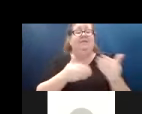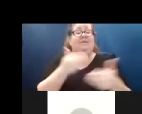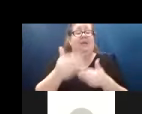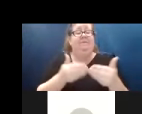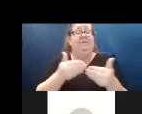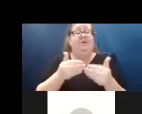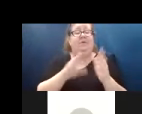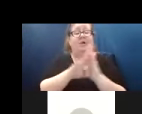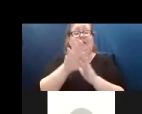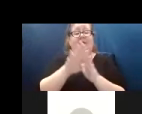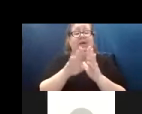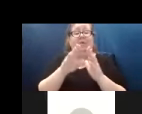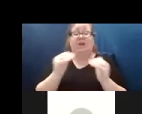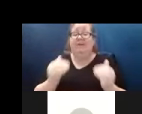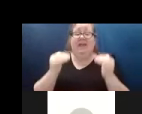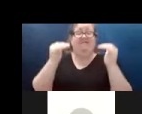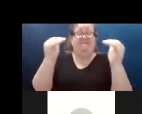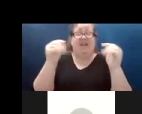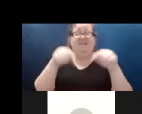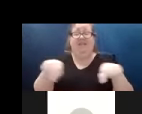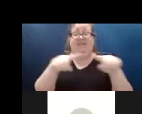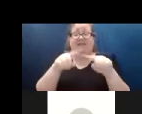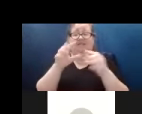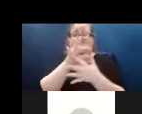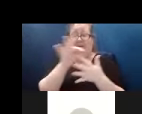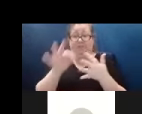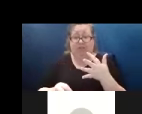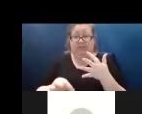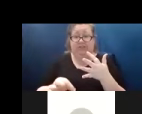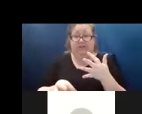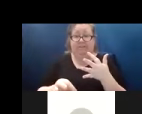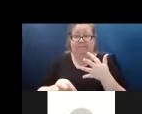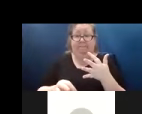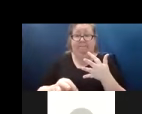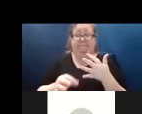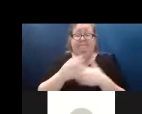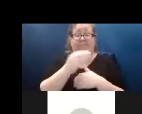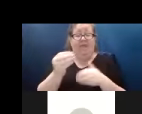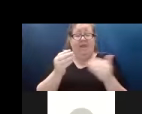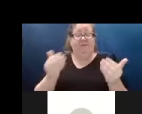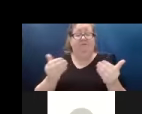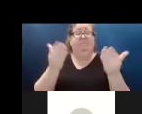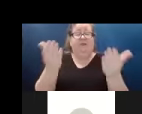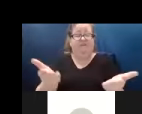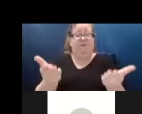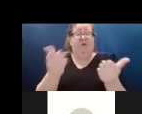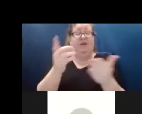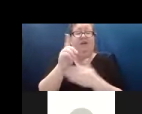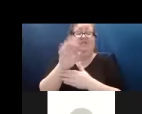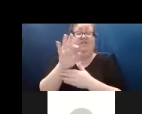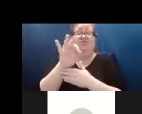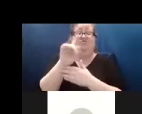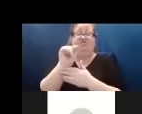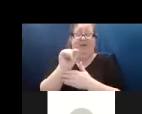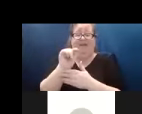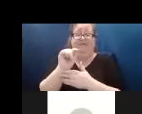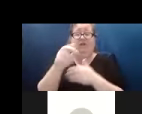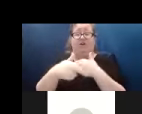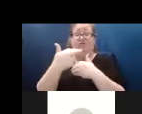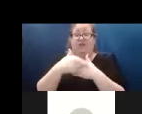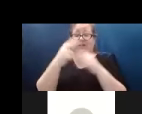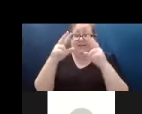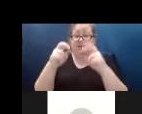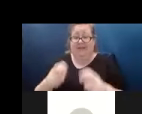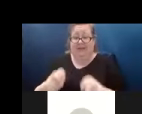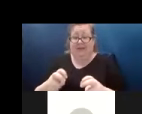be advancing these options and putting forward the draft risk assessment. We're also going to